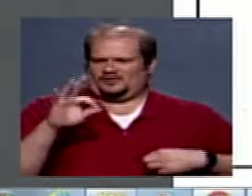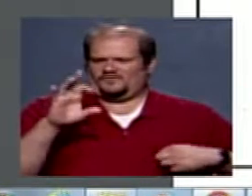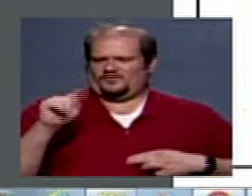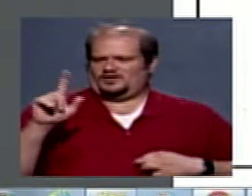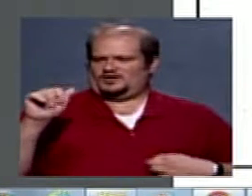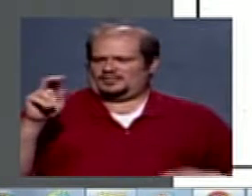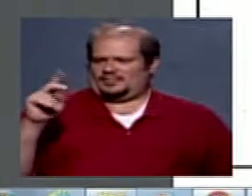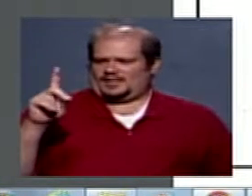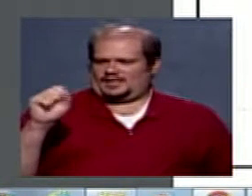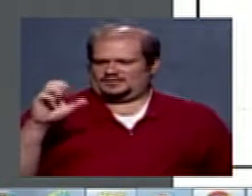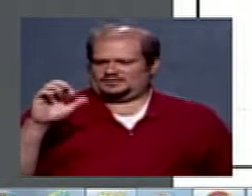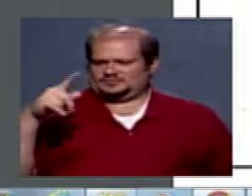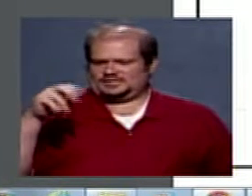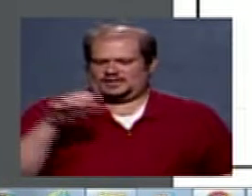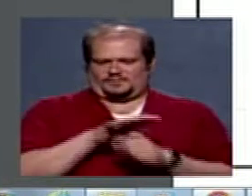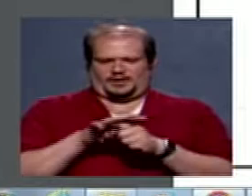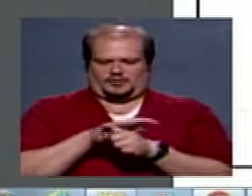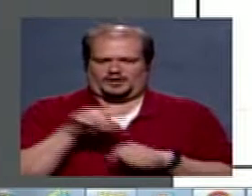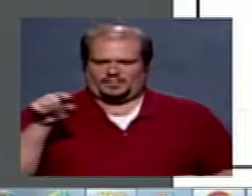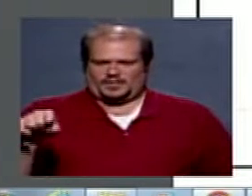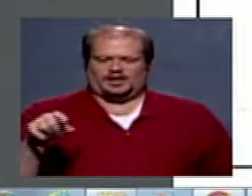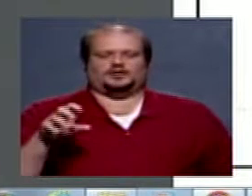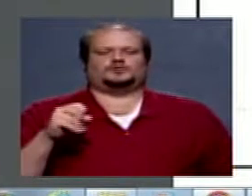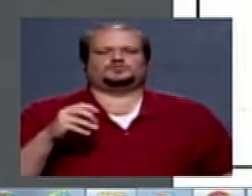15-foot landscape area in there. So